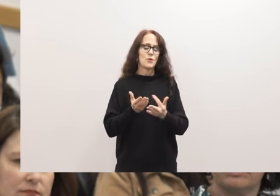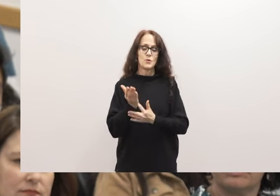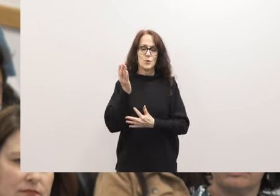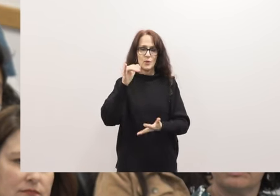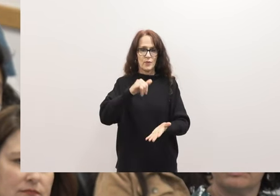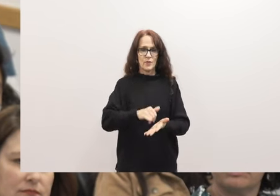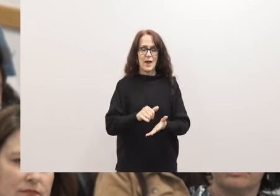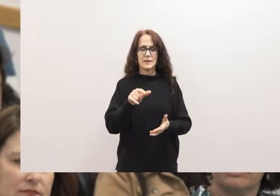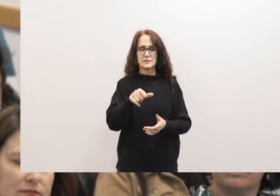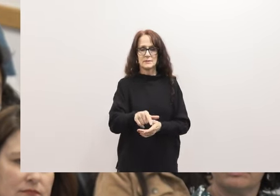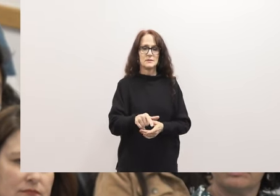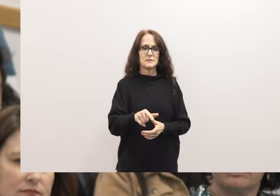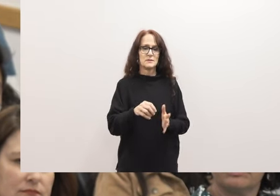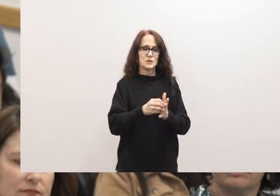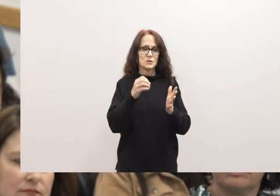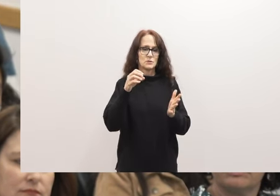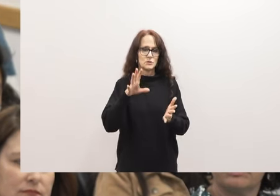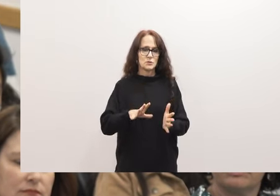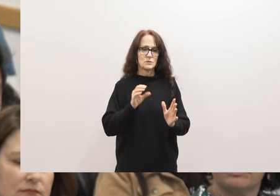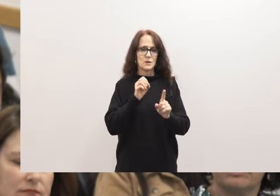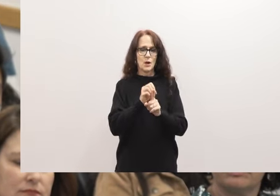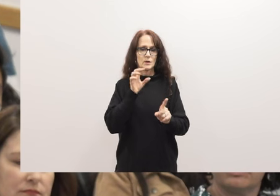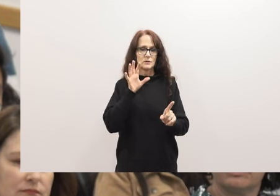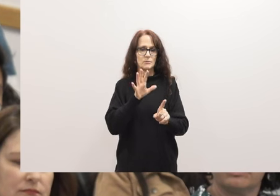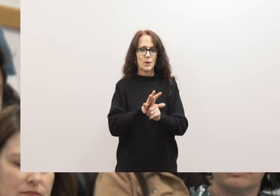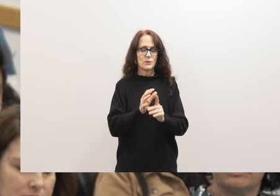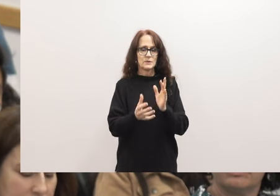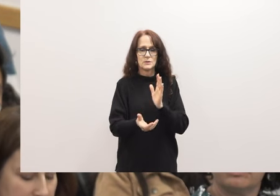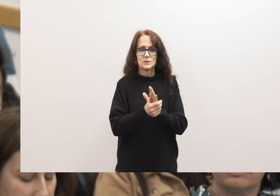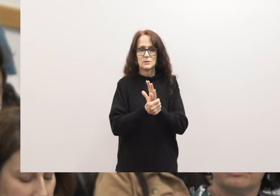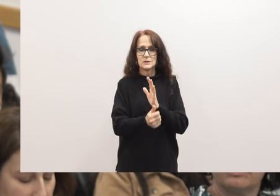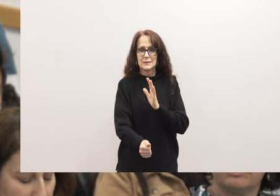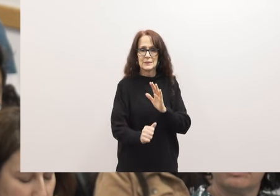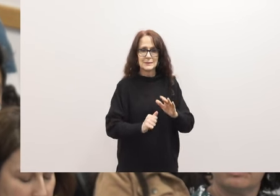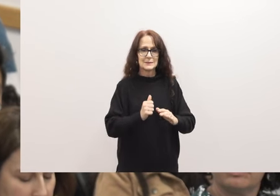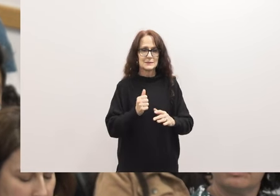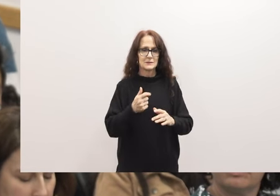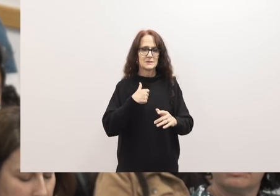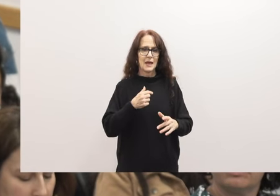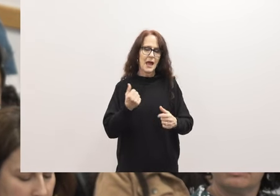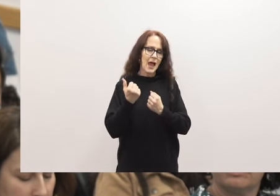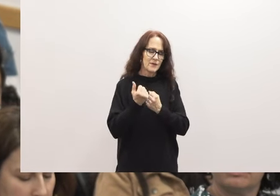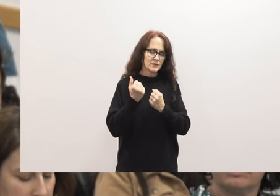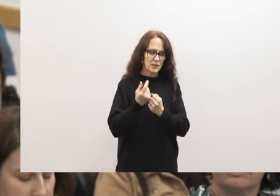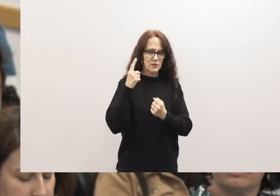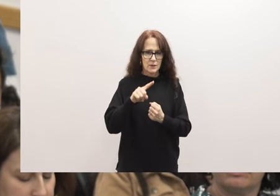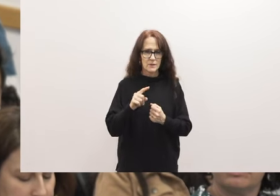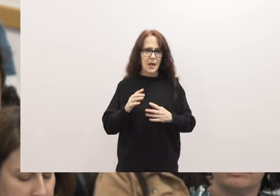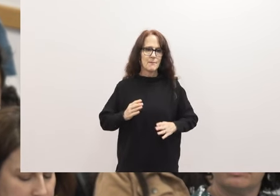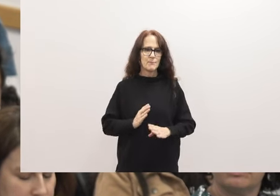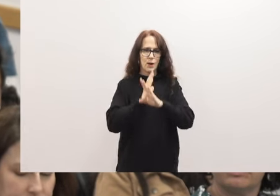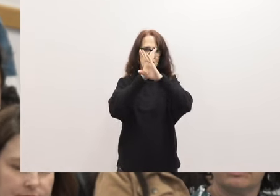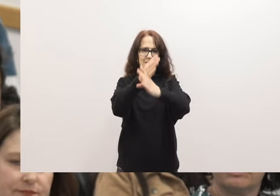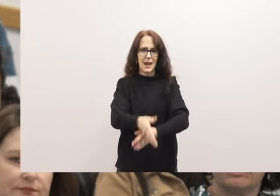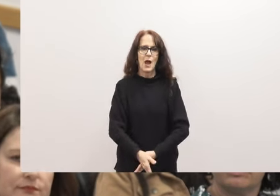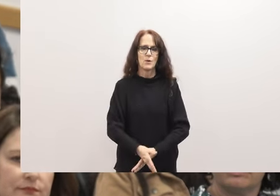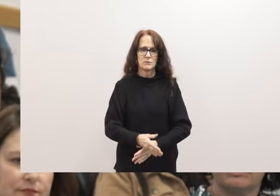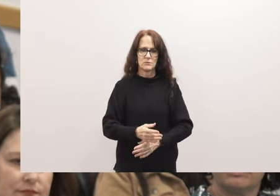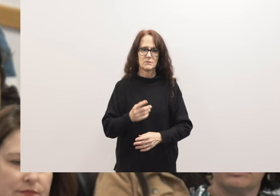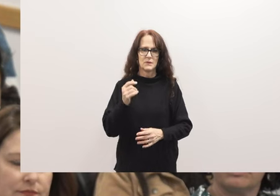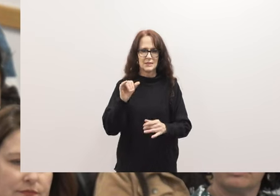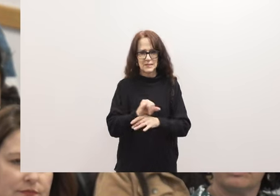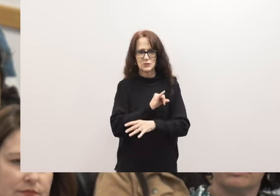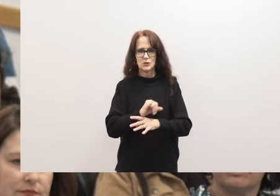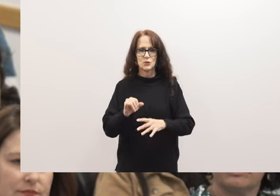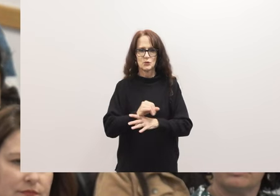Through this, students are exposed to skill sets that allow them to advocate for themselves and break institutional barriers. This approach to school systems